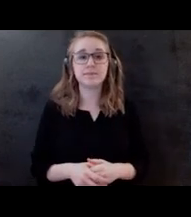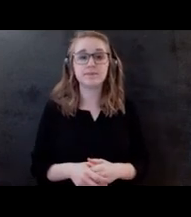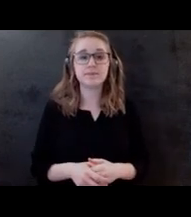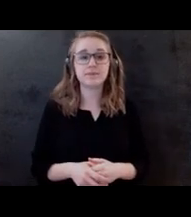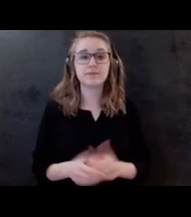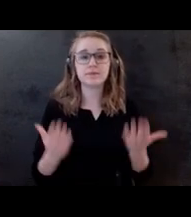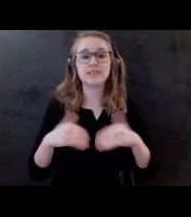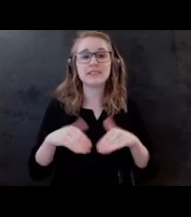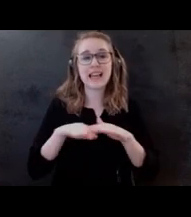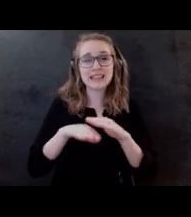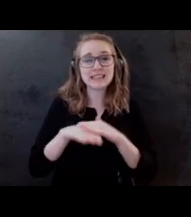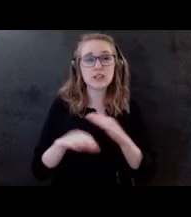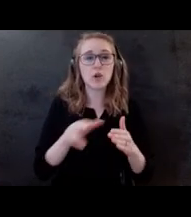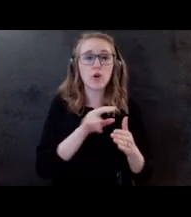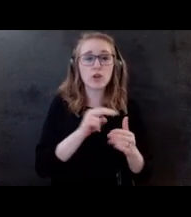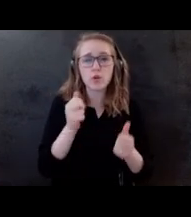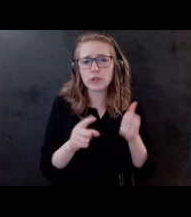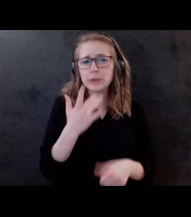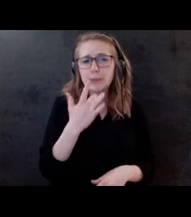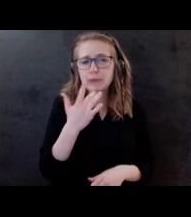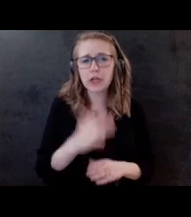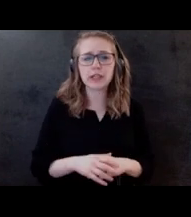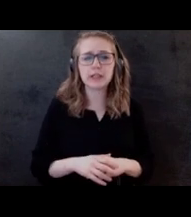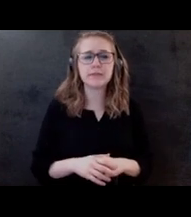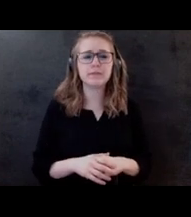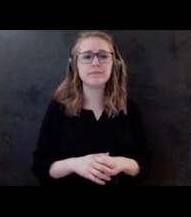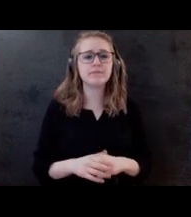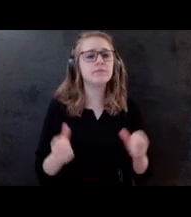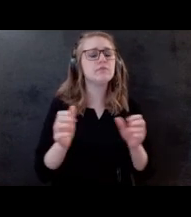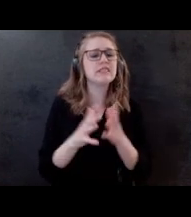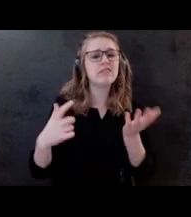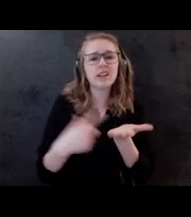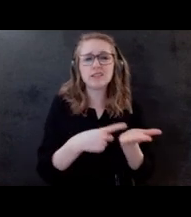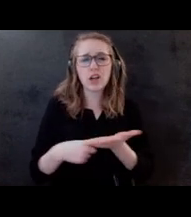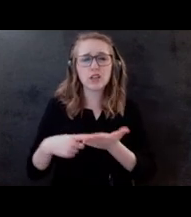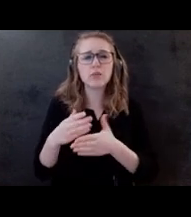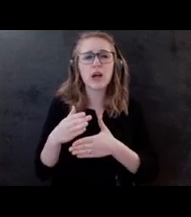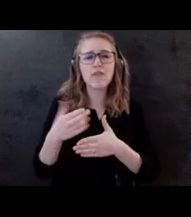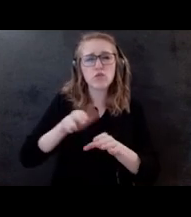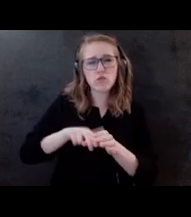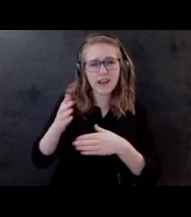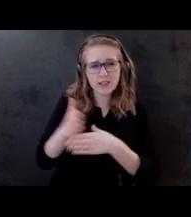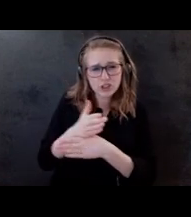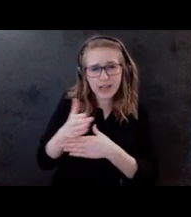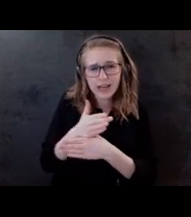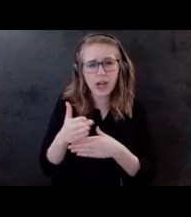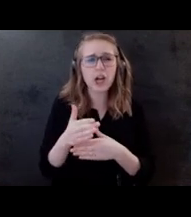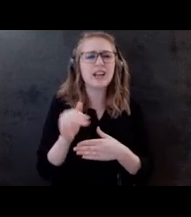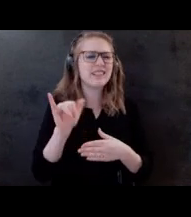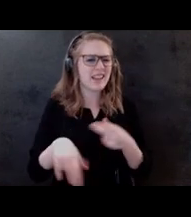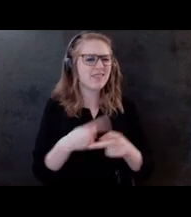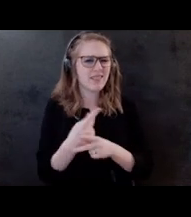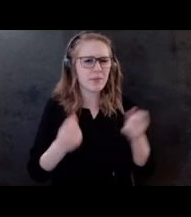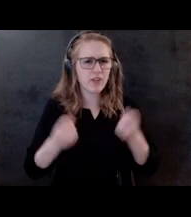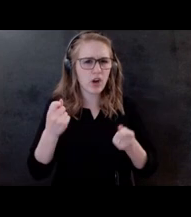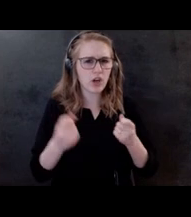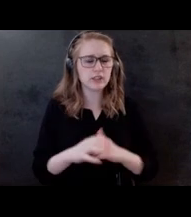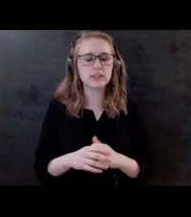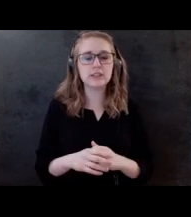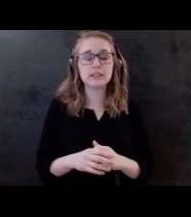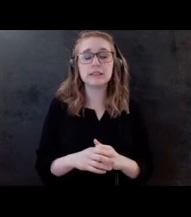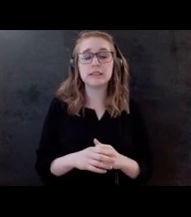Access to ownership, which do you prefer? There's a lot of talk about ride sharing and these types of cars, and a